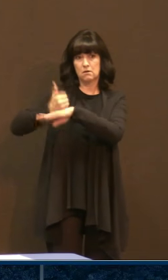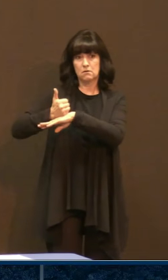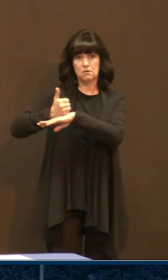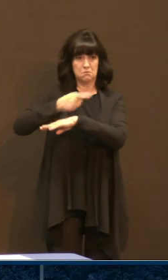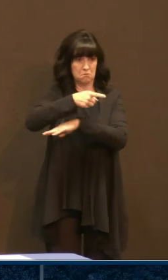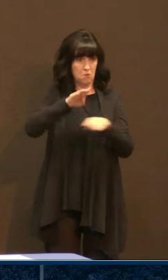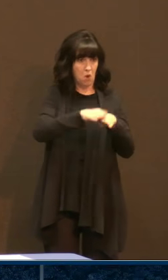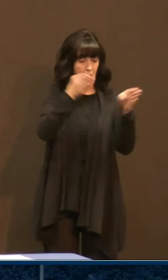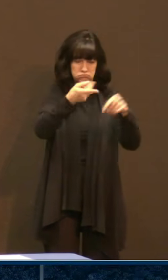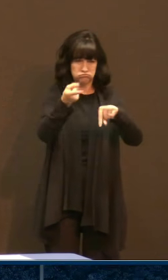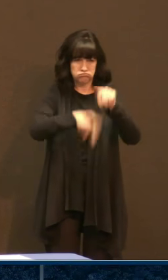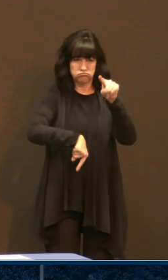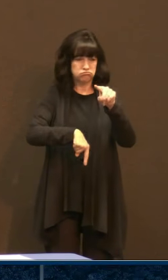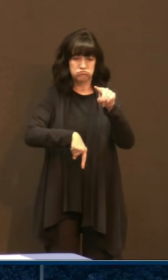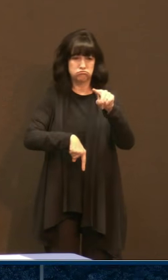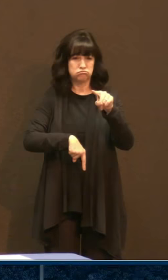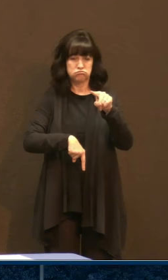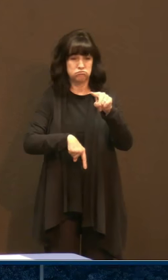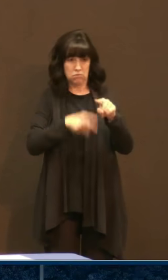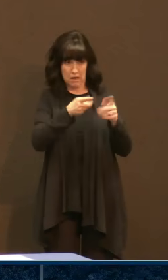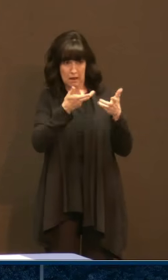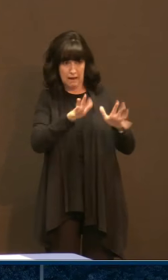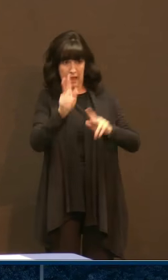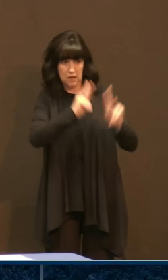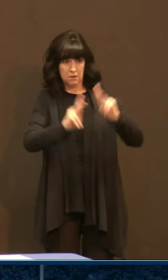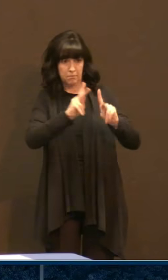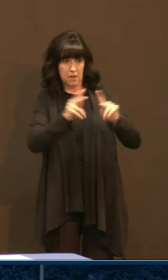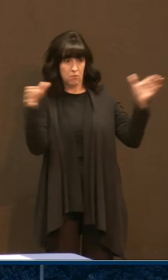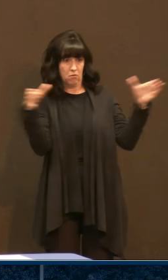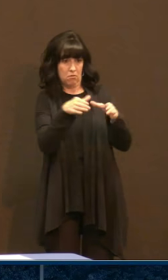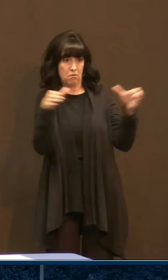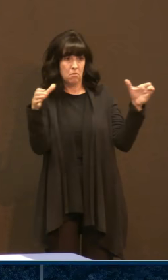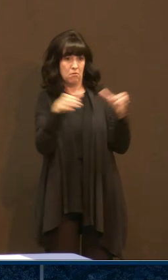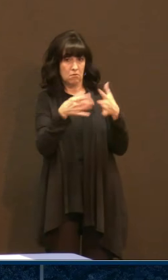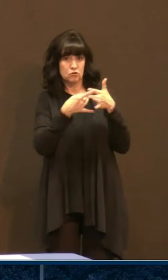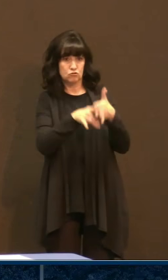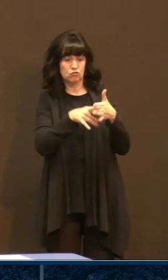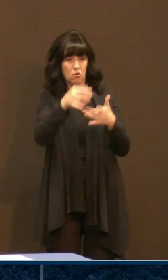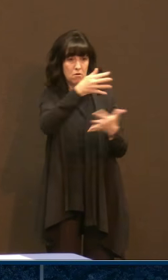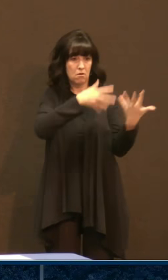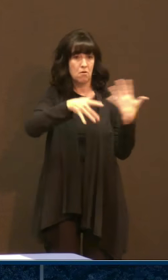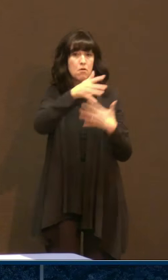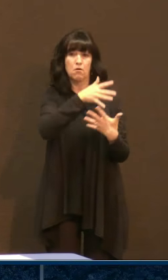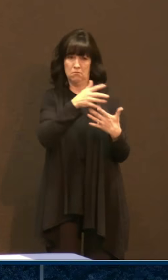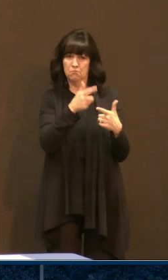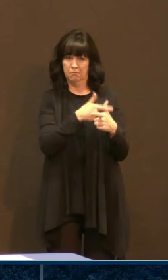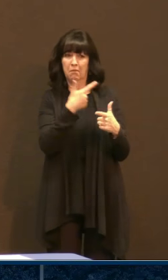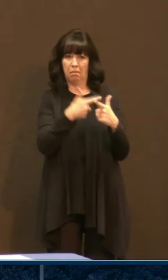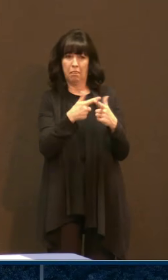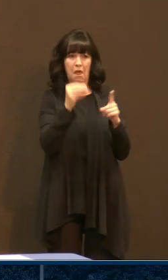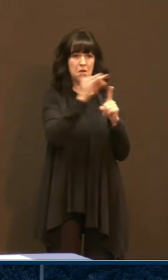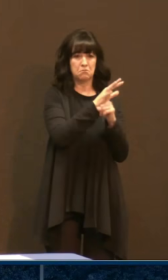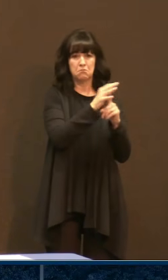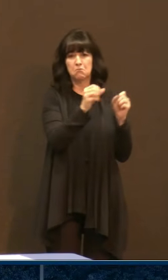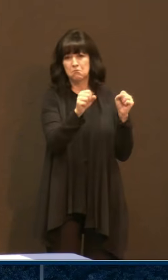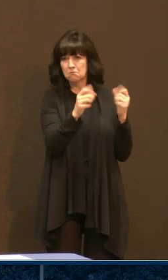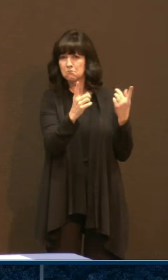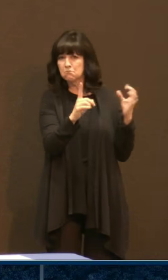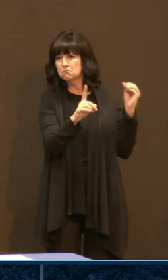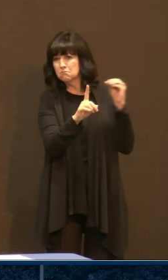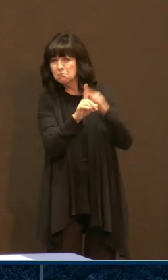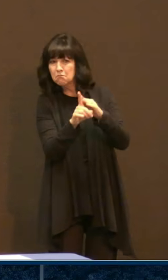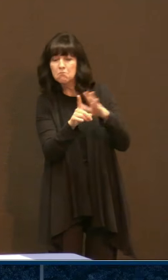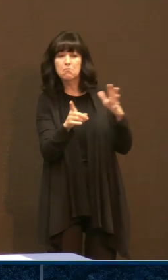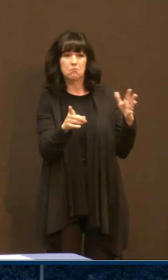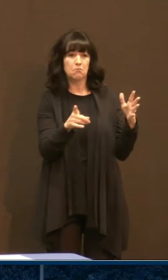more people to circulate publicly, you're going to have to be able to identify those people who are carrying the virus, who are shedding the virus,